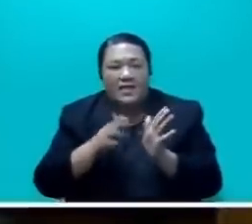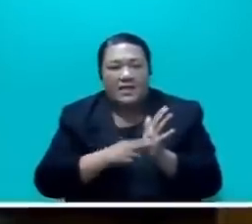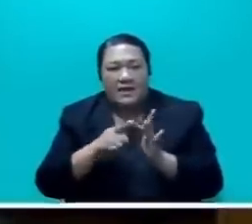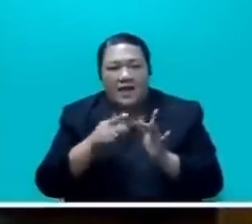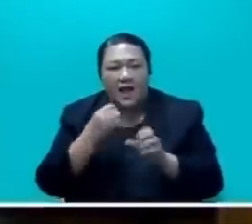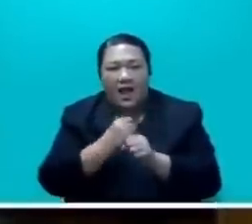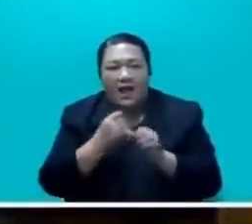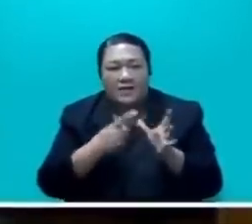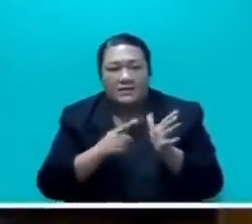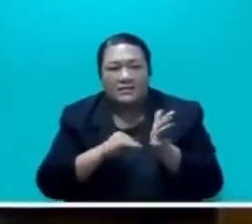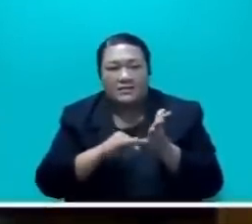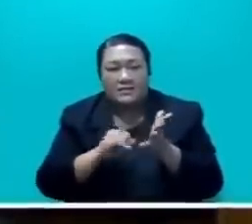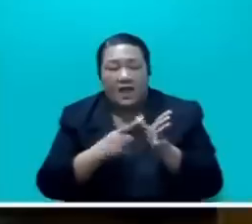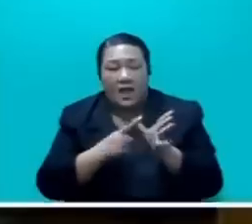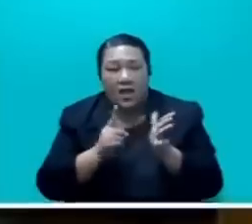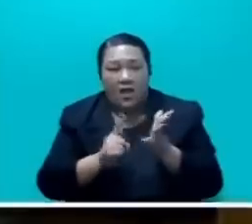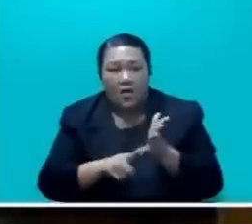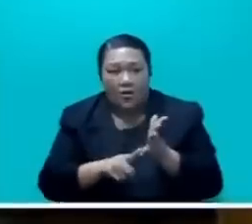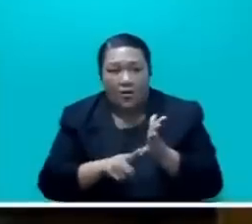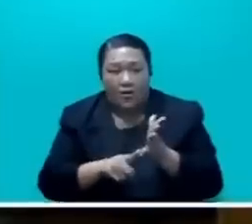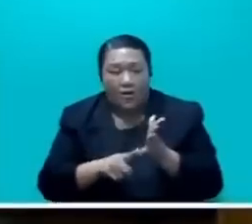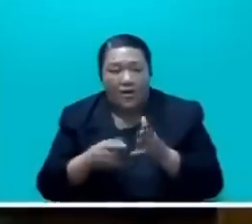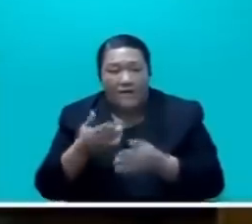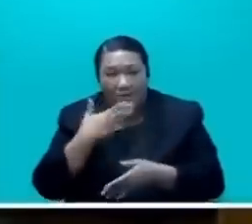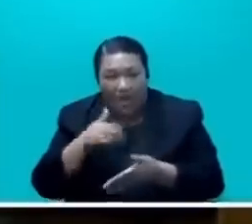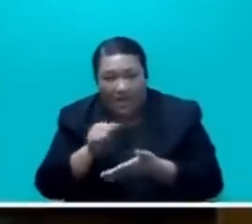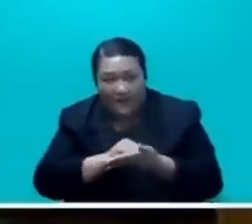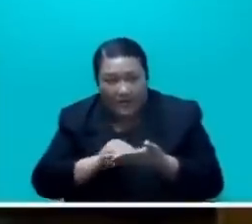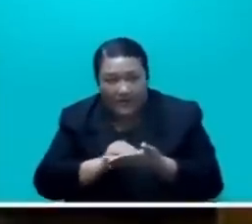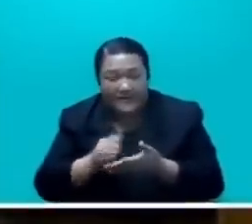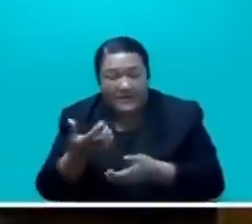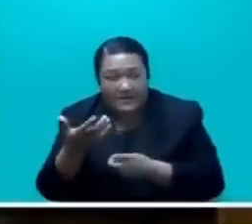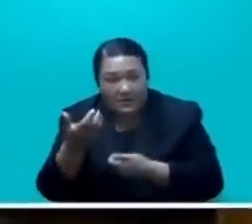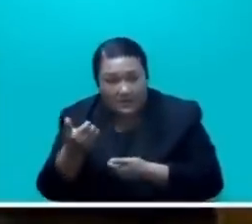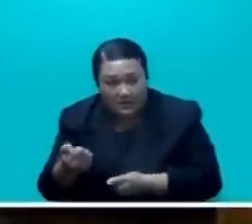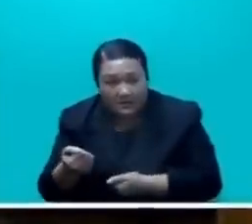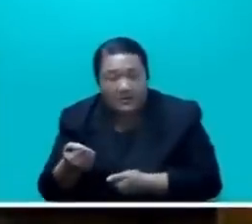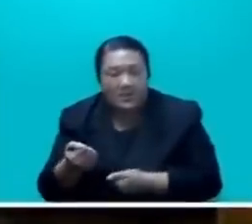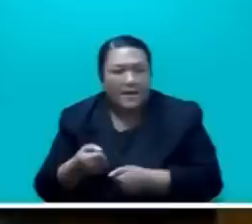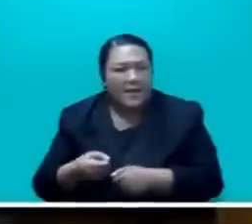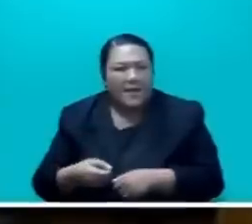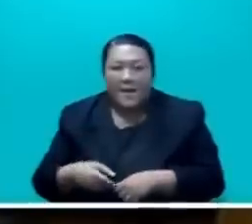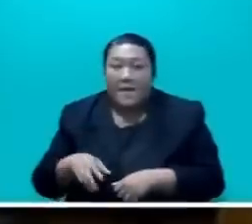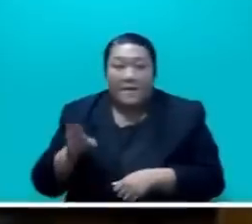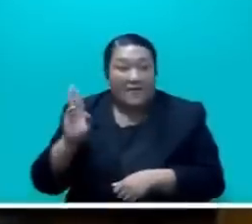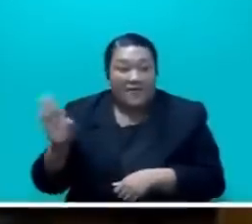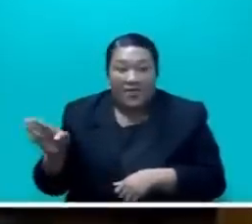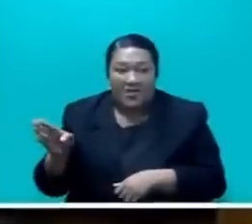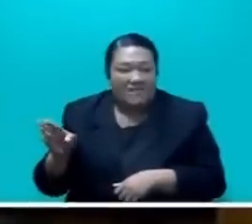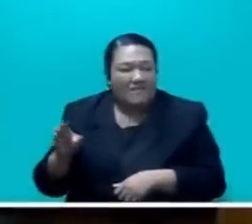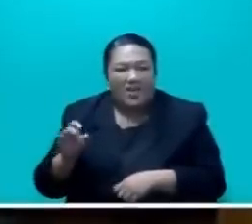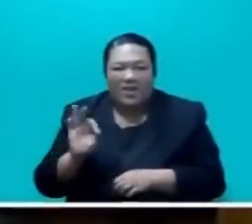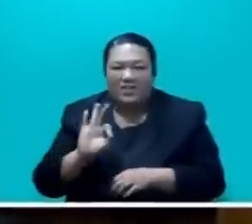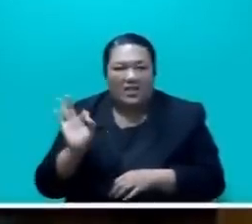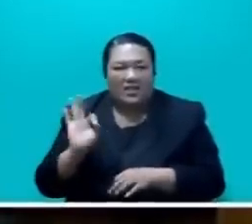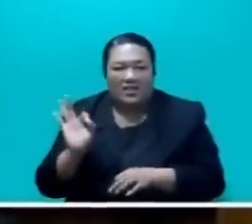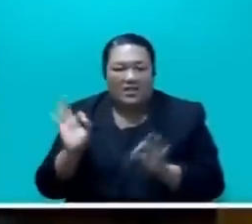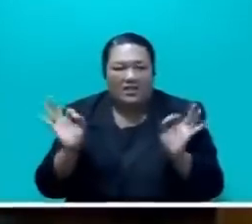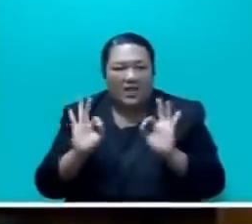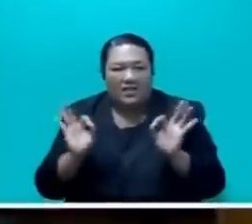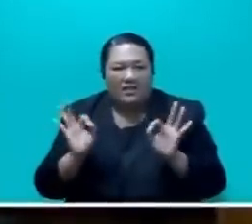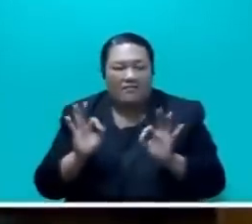he could satisfy this, but then for him, there is no benefit, Mr. Speaker, sir.